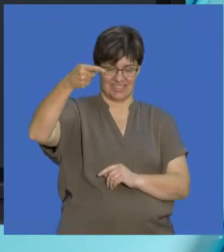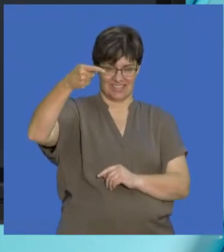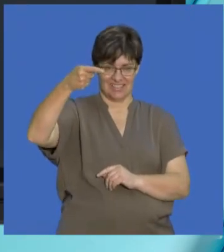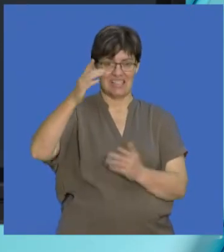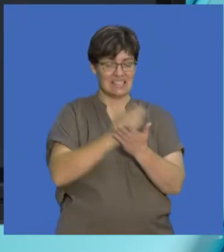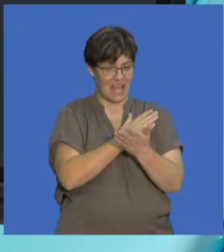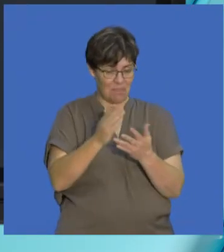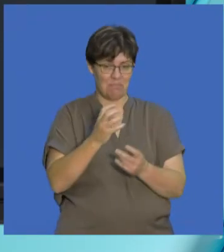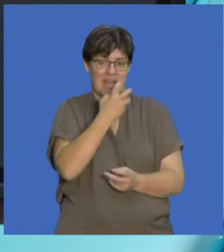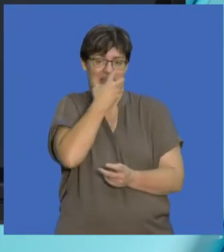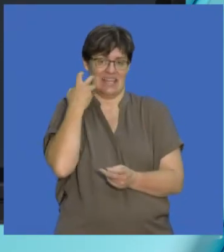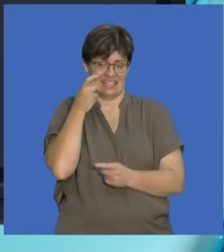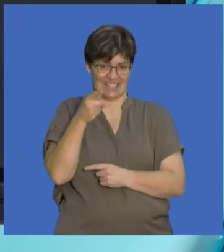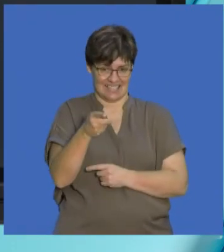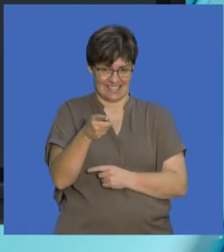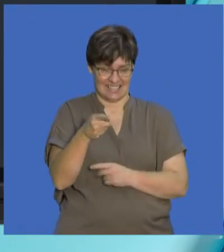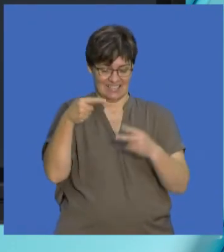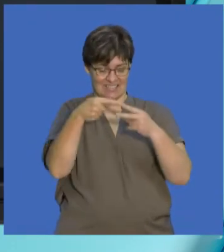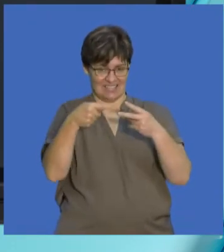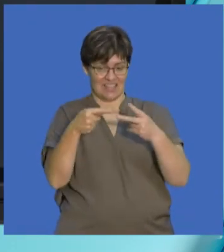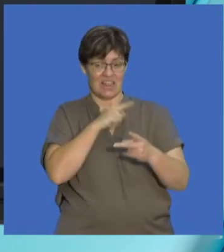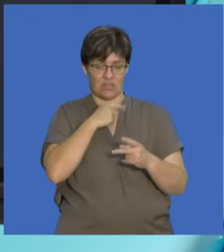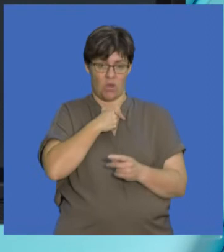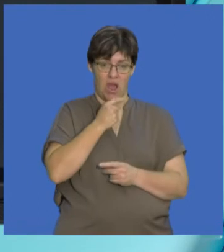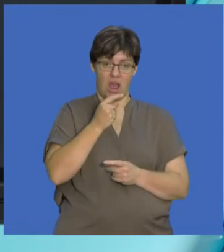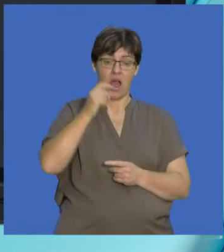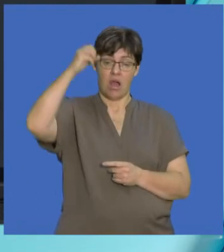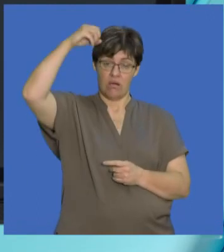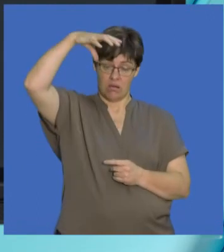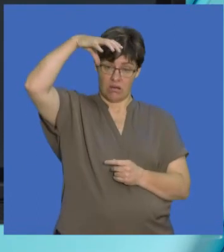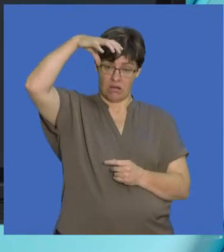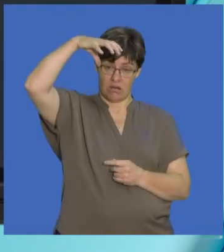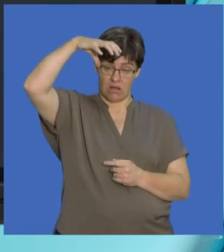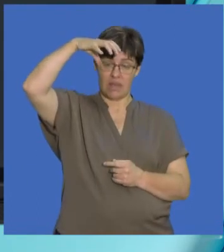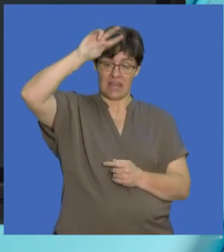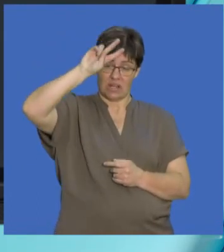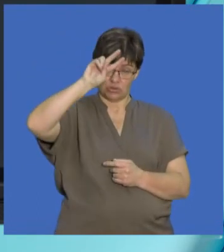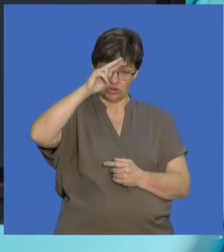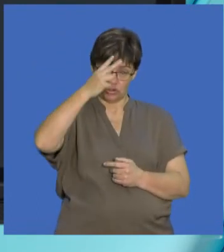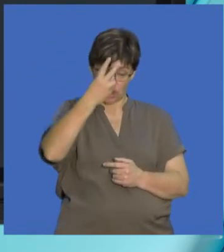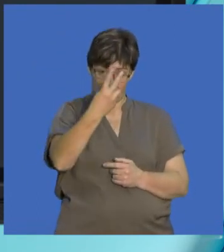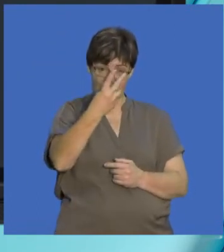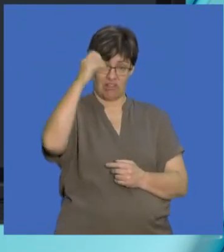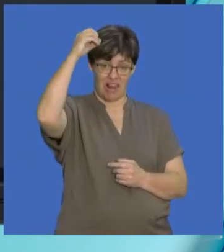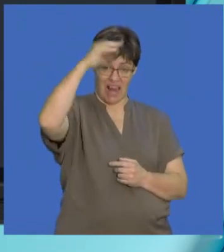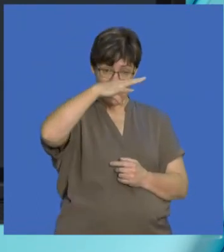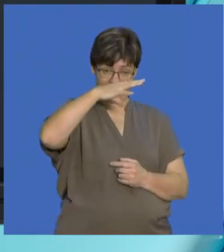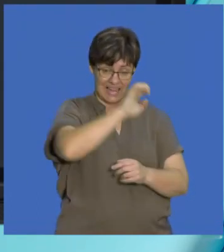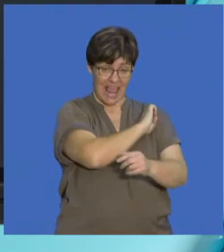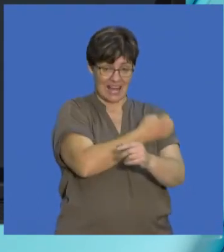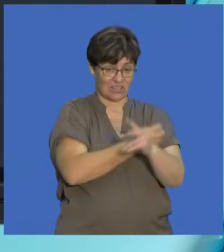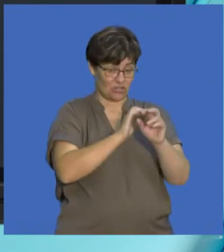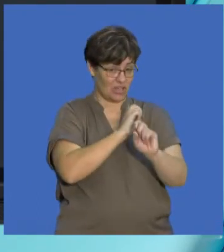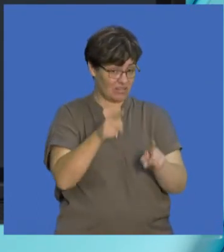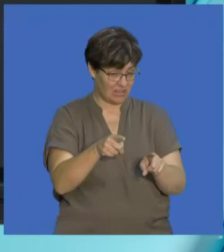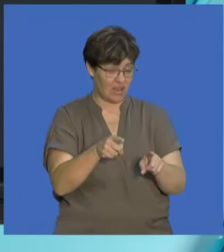As a result, the temperature of a light bulb, as it does work or as it transforms electrical energy to light, is actually converted to